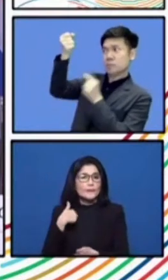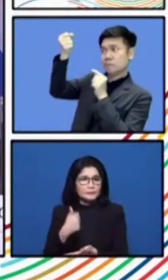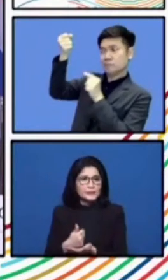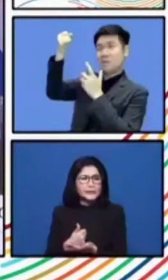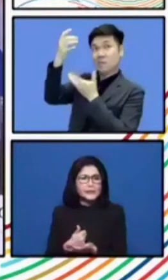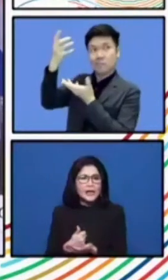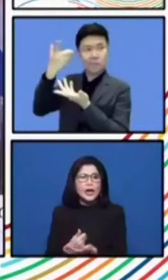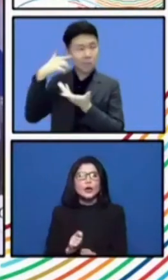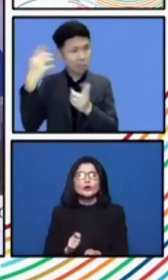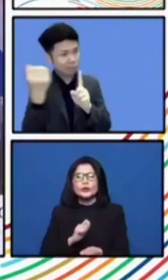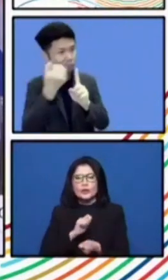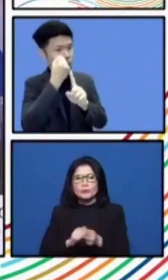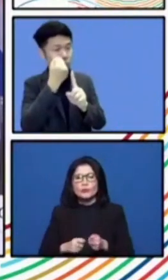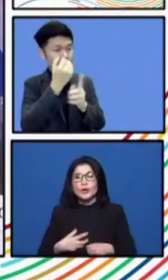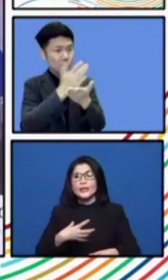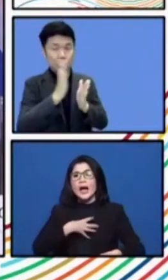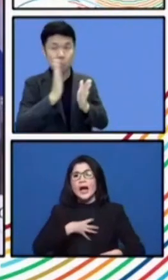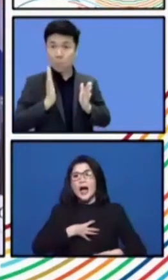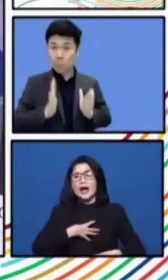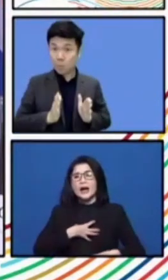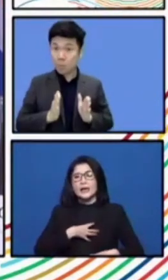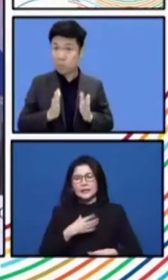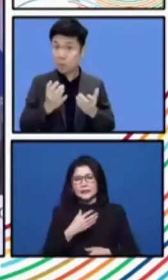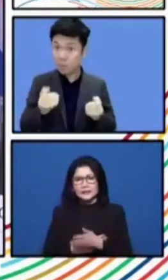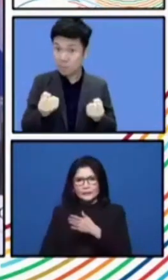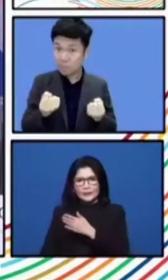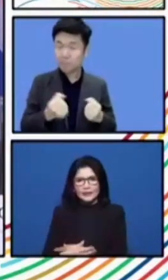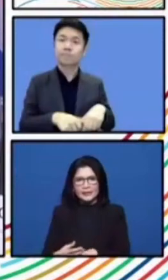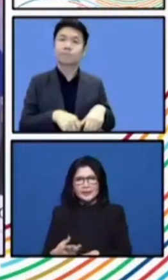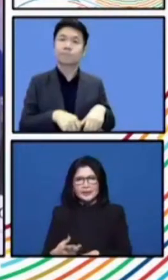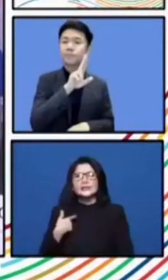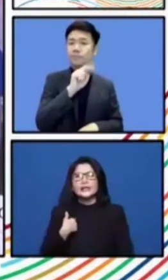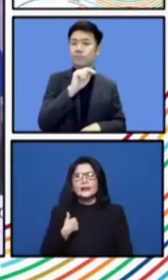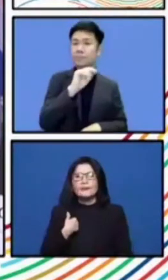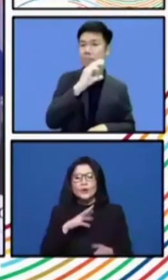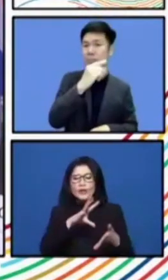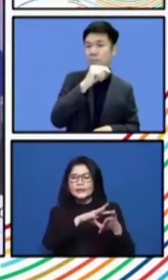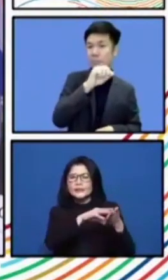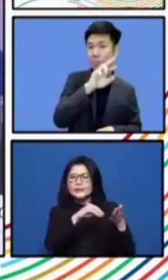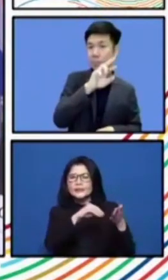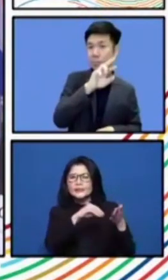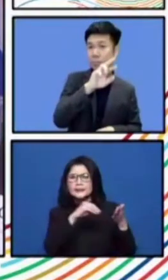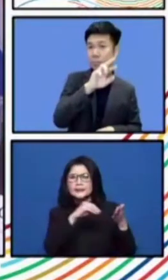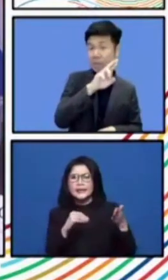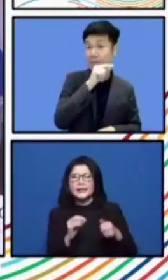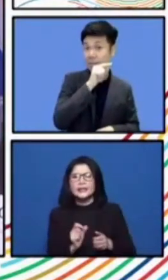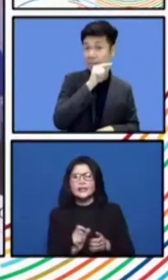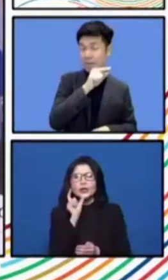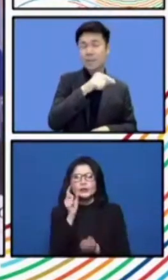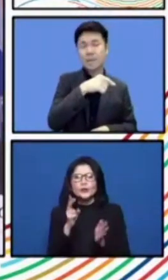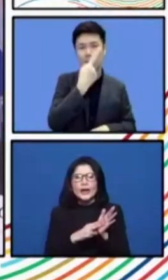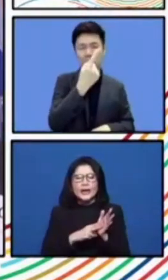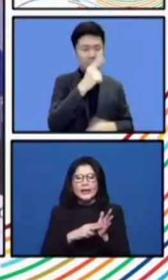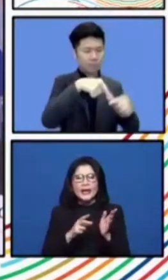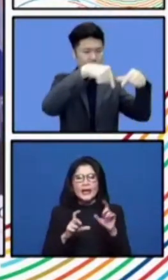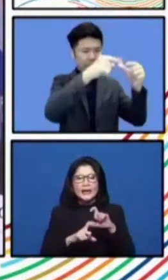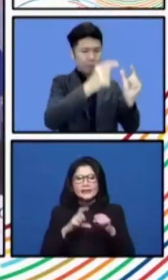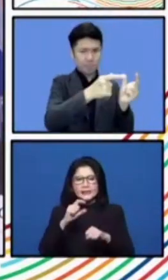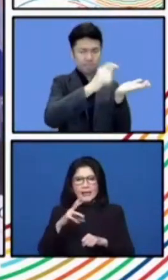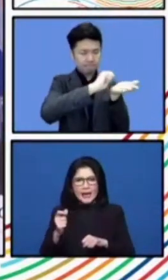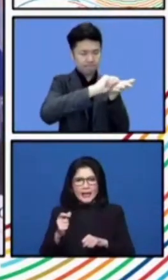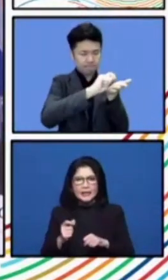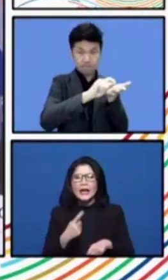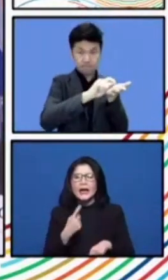I would like to quote from the UN ohcsr in international budget partnership publication on realizing